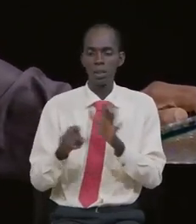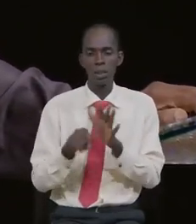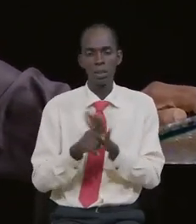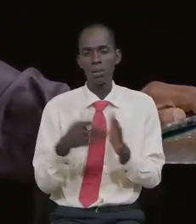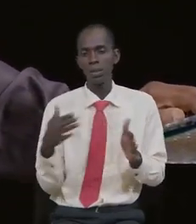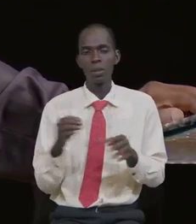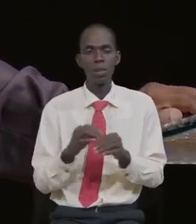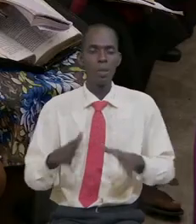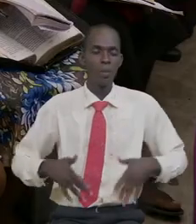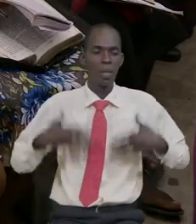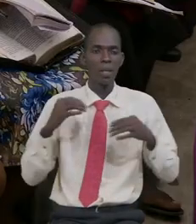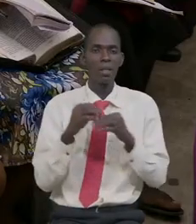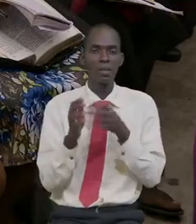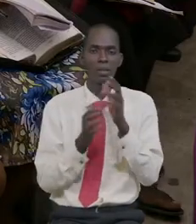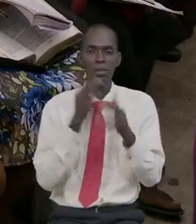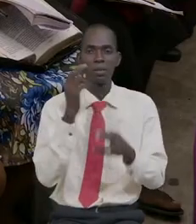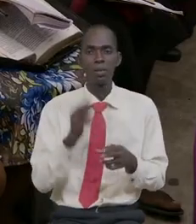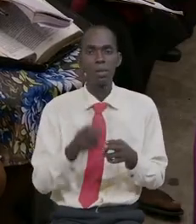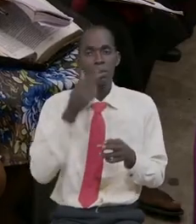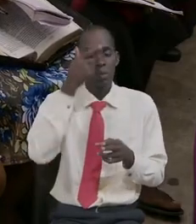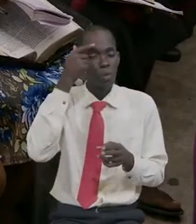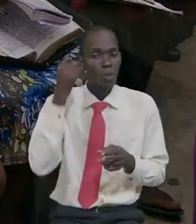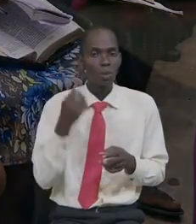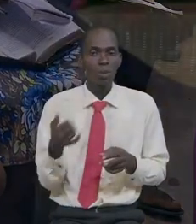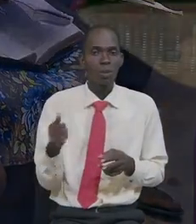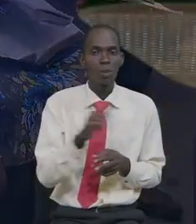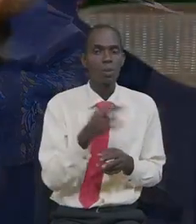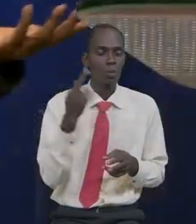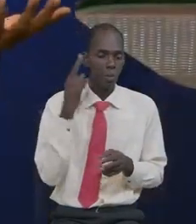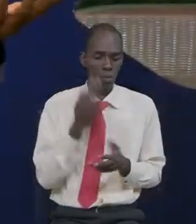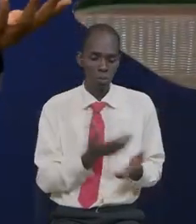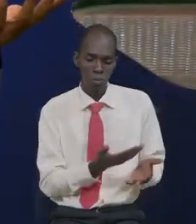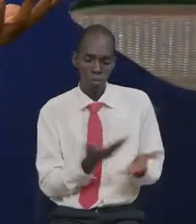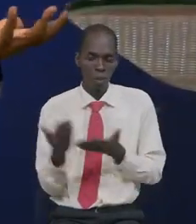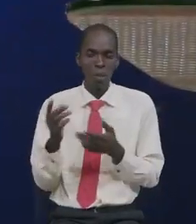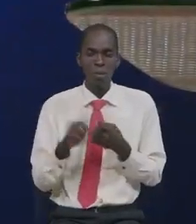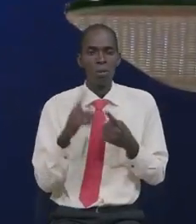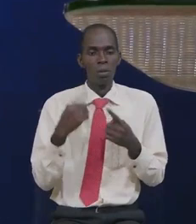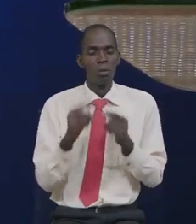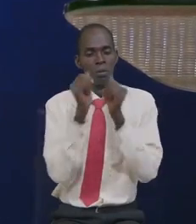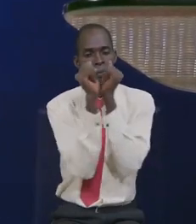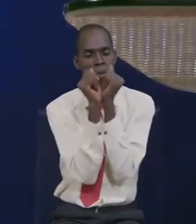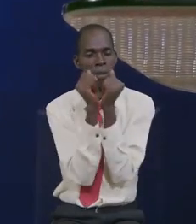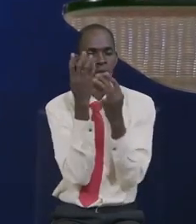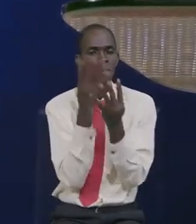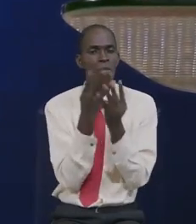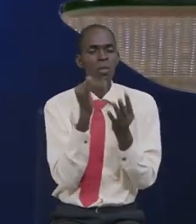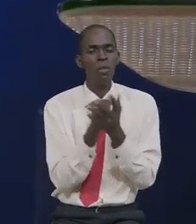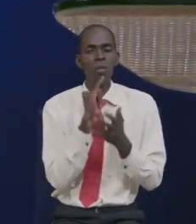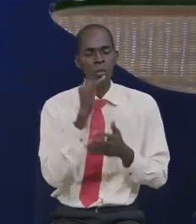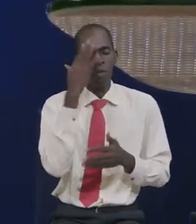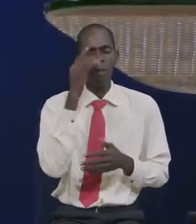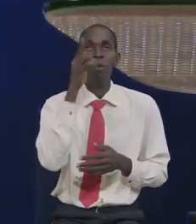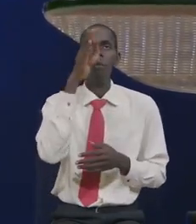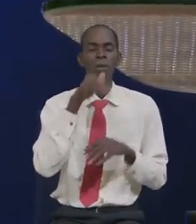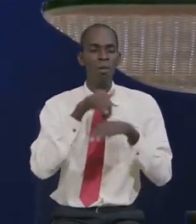life in Jesus' name. Because they were cast into the prison, that's why God could send an angel